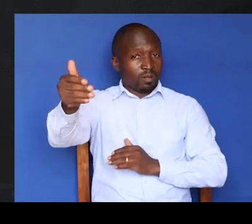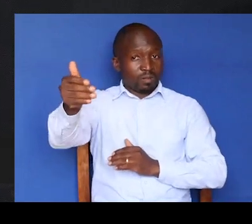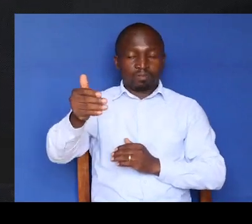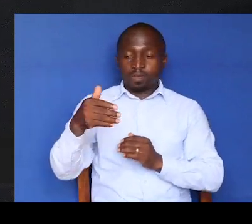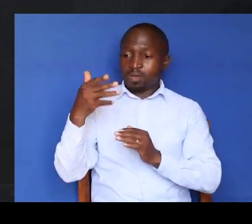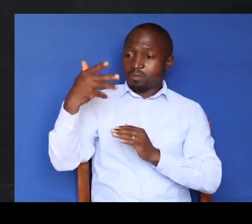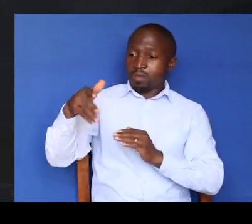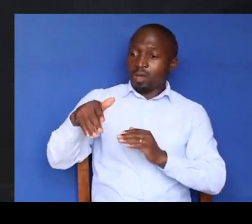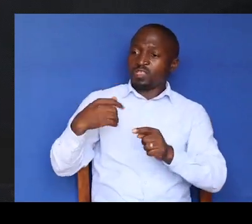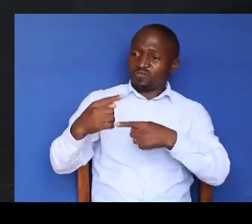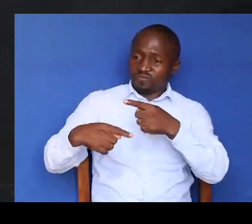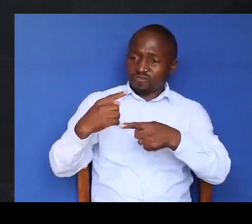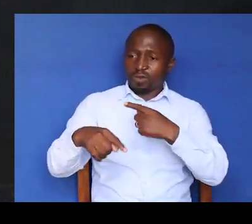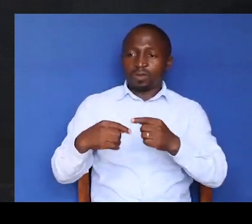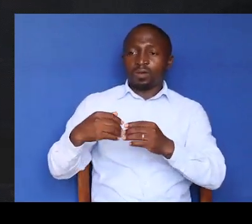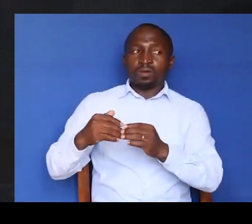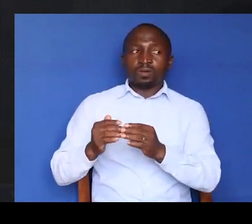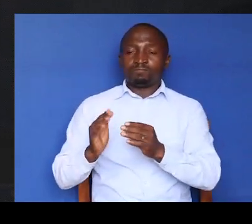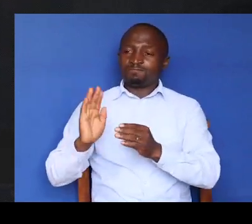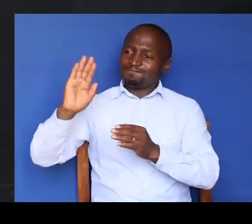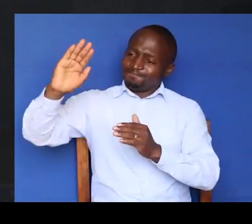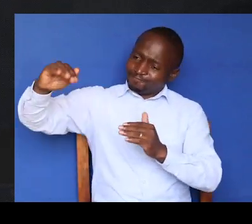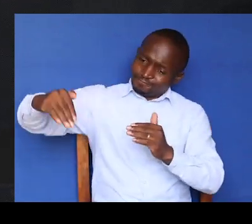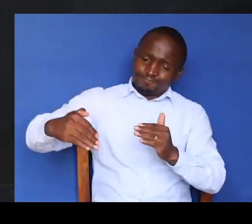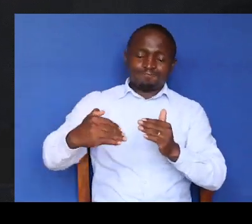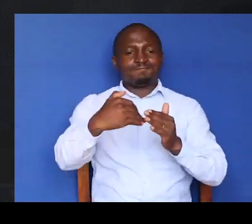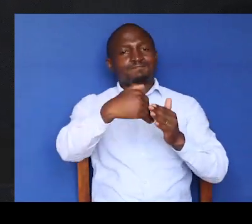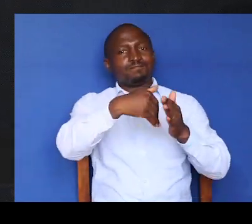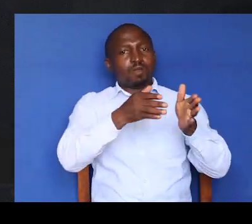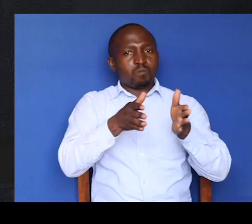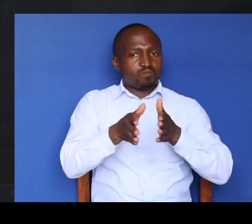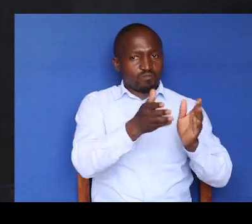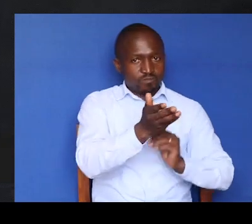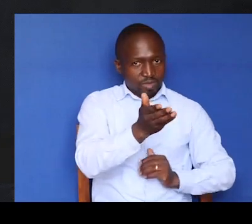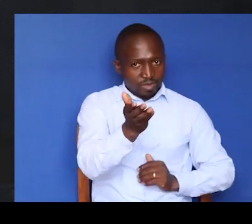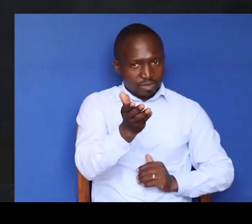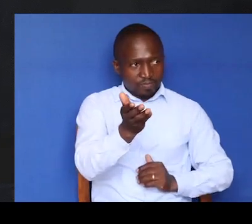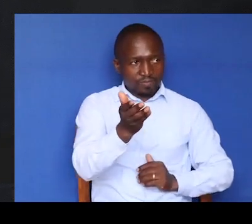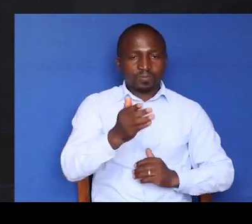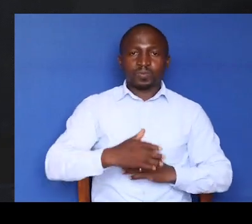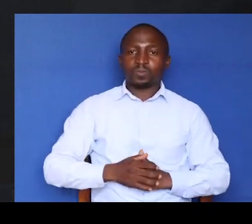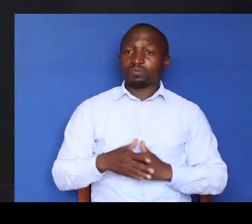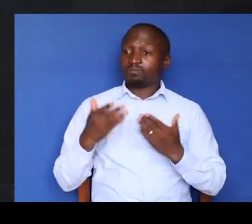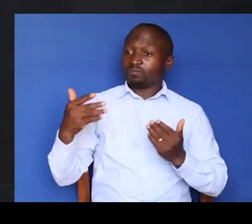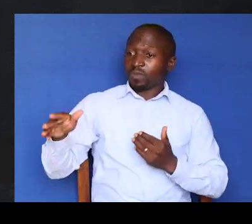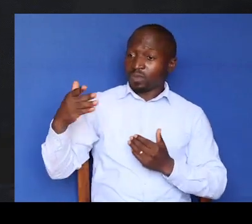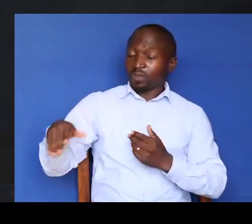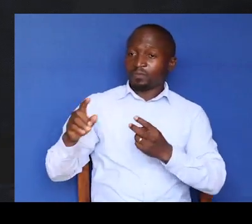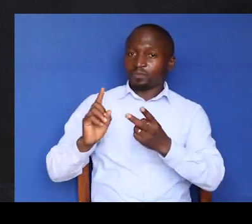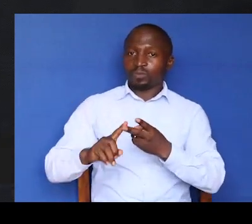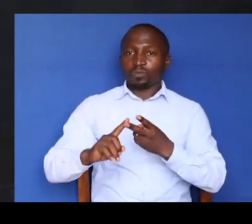the headwater will diverge into the system of another river. The